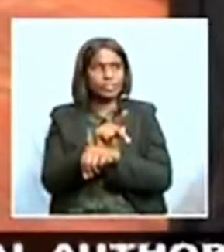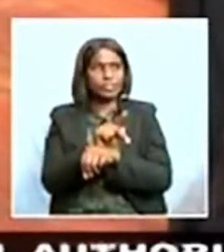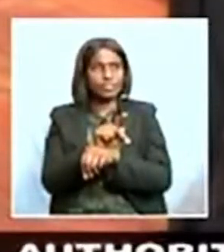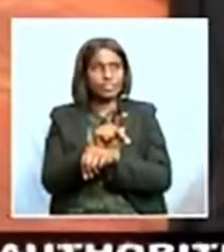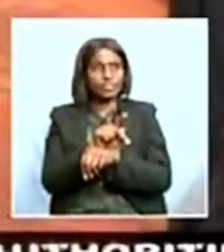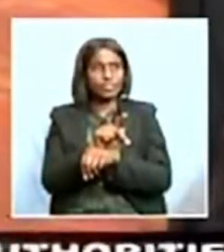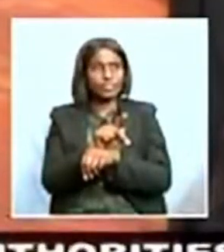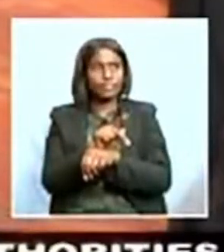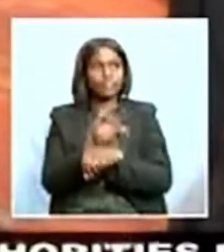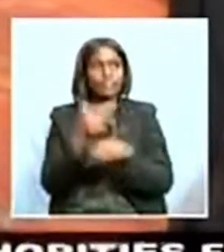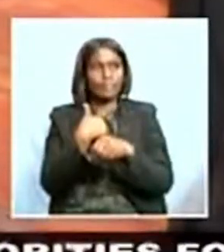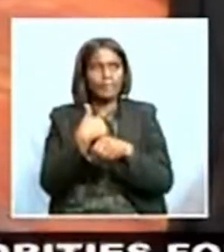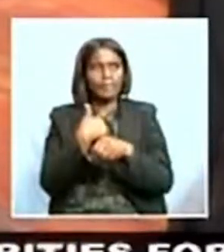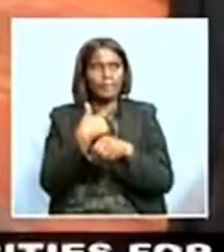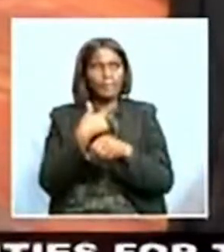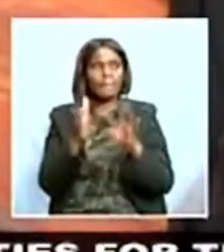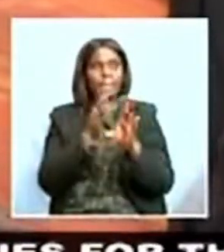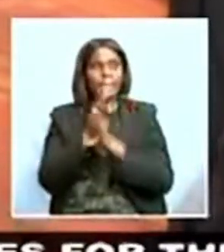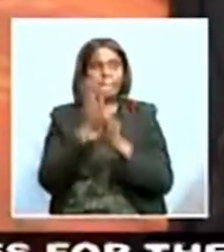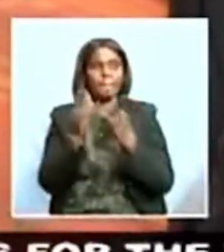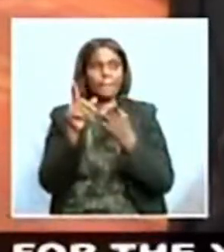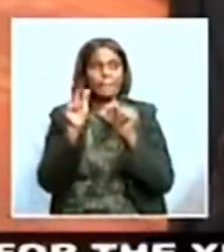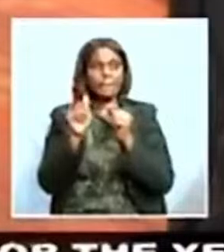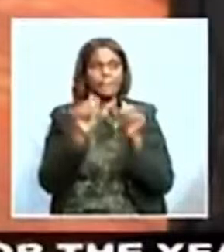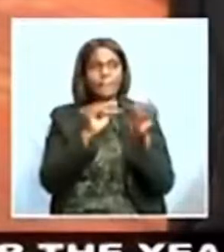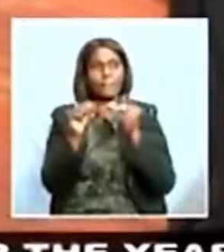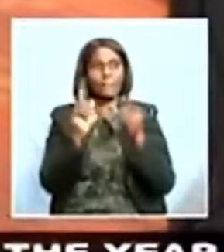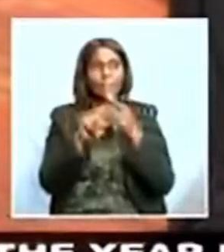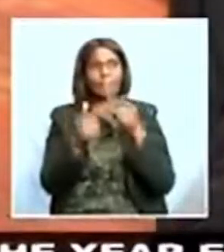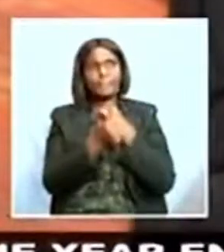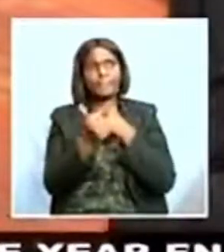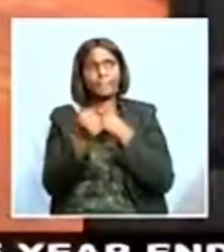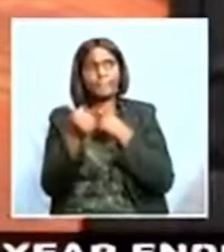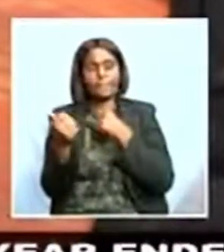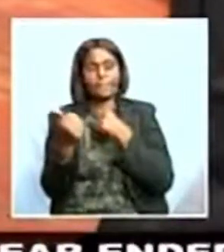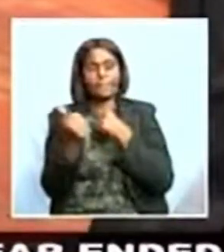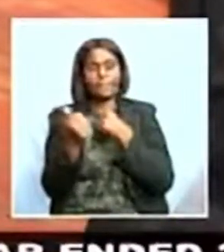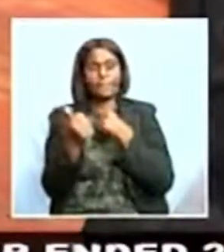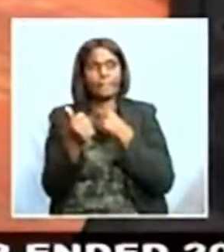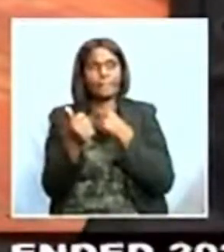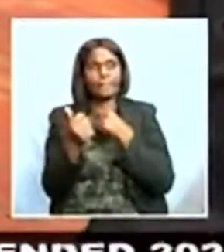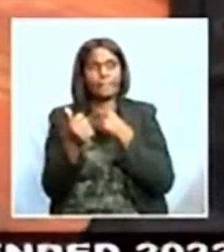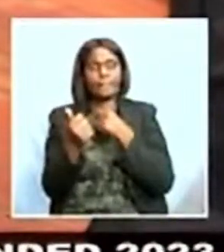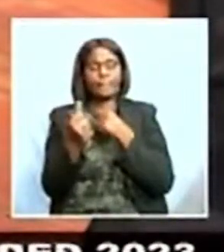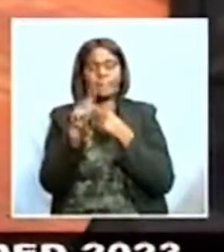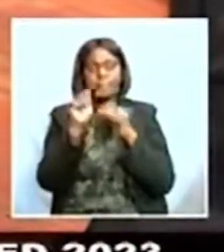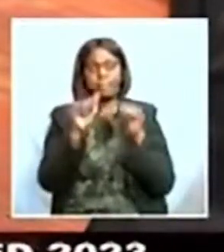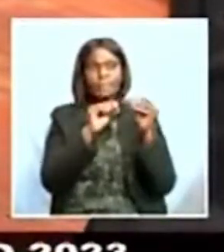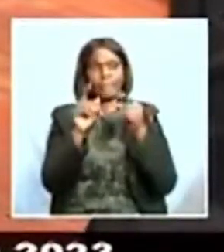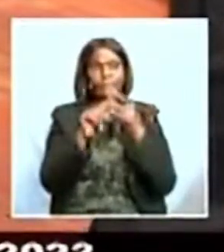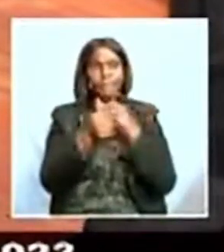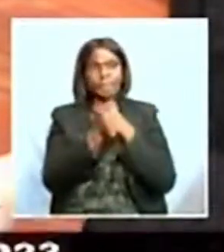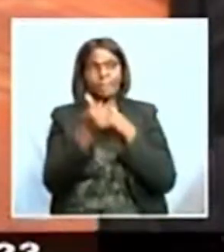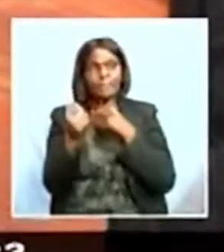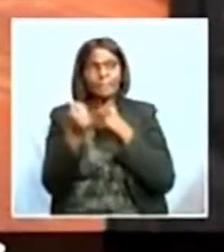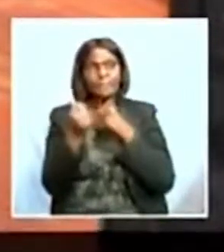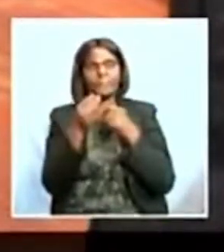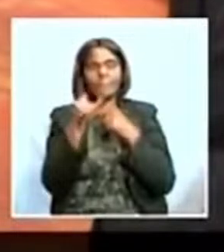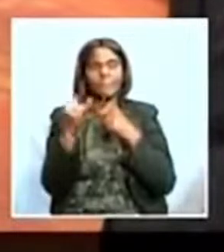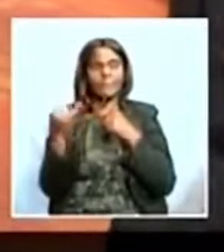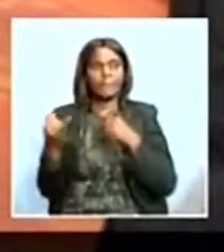107,351 under local taxes due to resistance by ratepayers. Action taken, management wishes to submit that the council